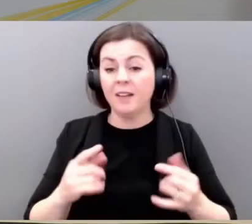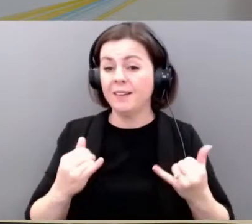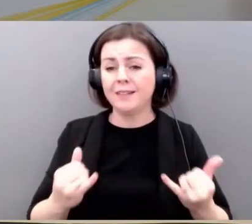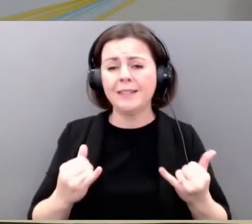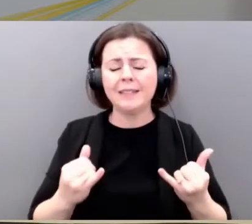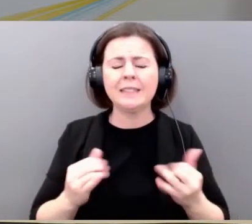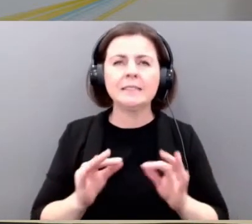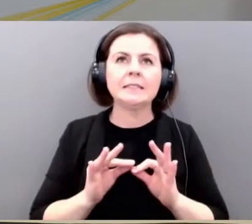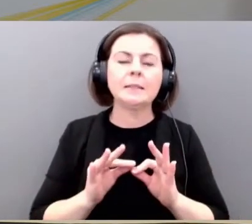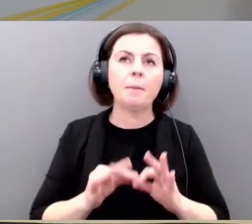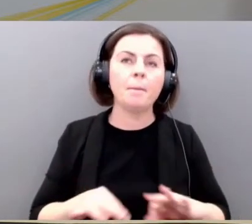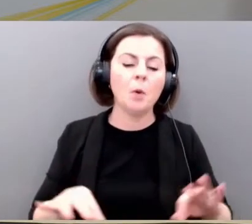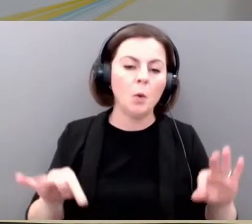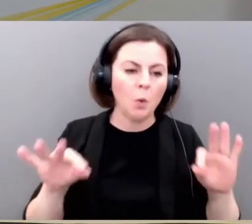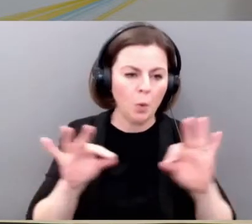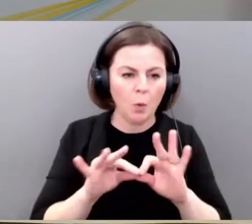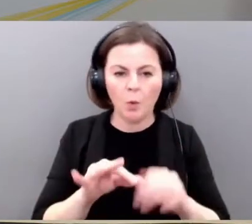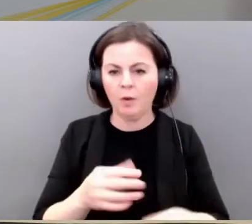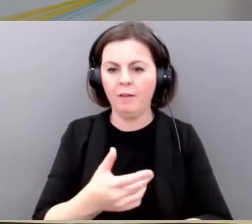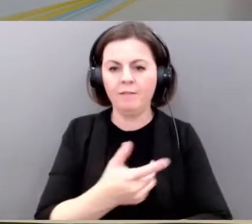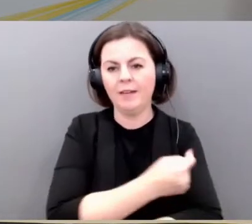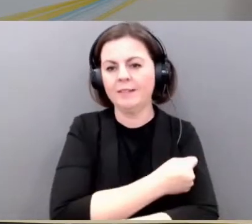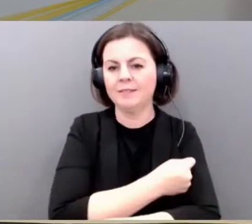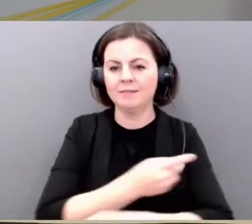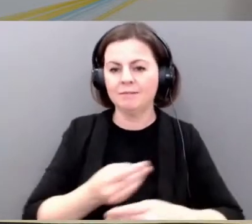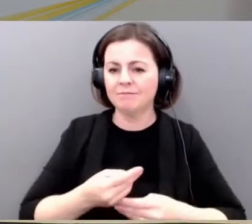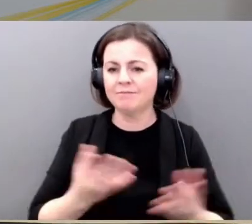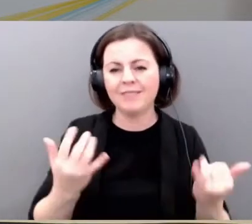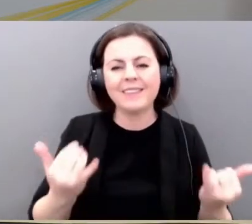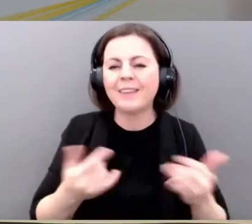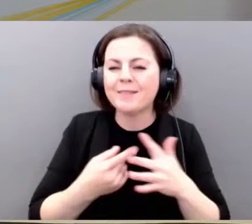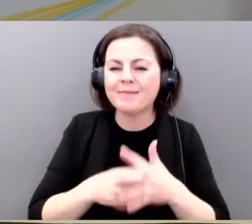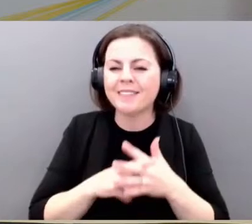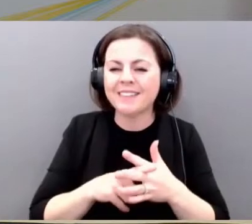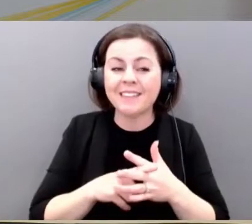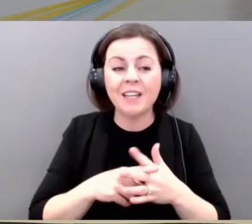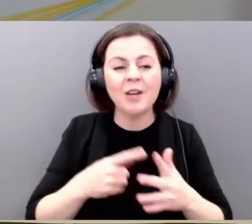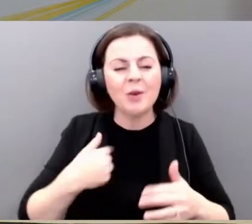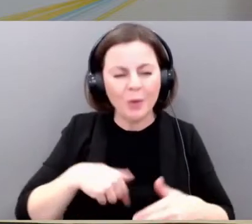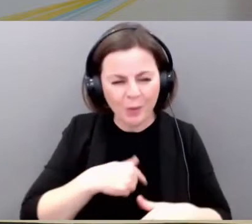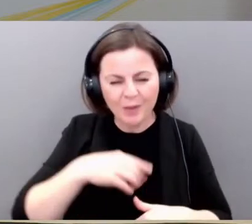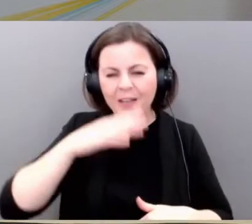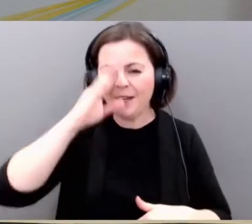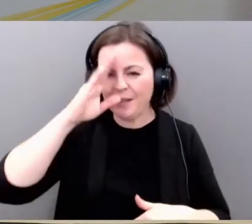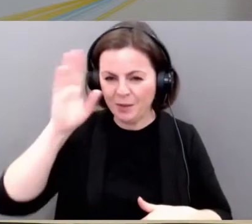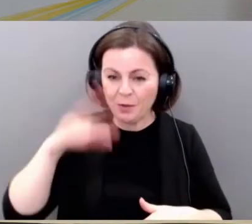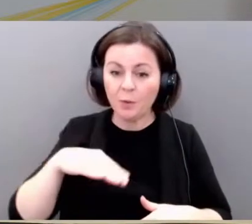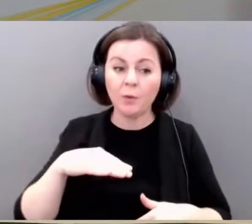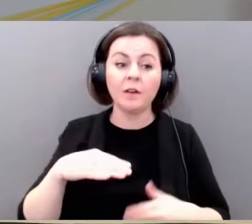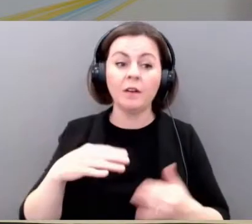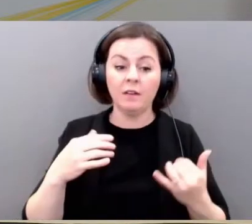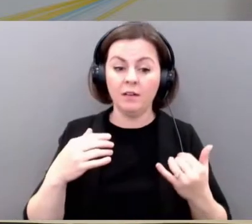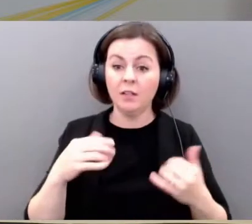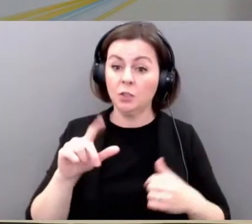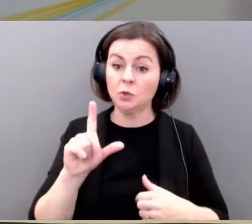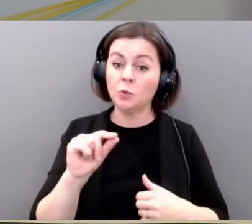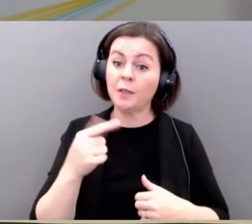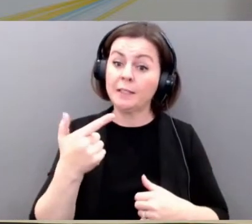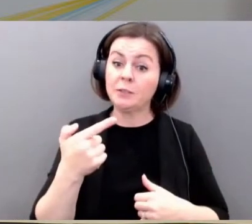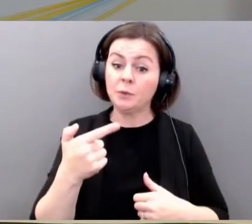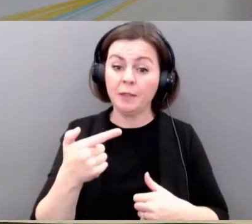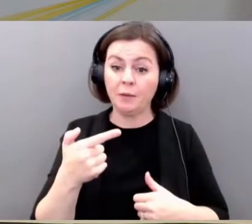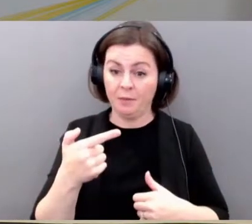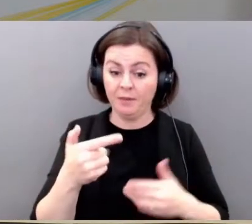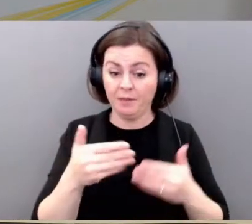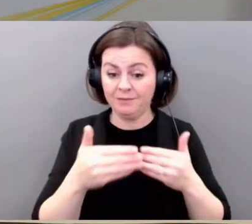important vaccine rollout, and knowing that in the first 3 months of 2021,